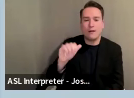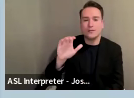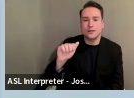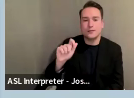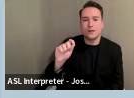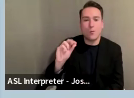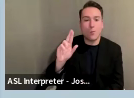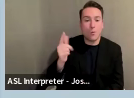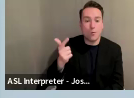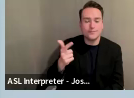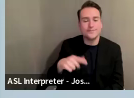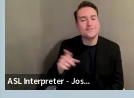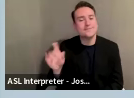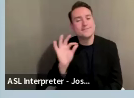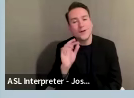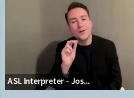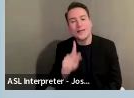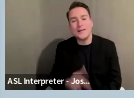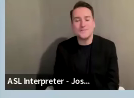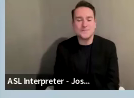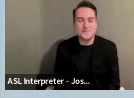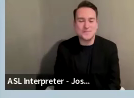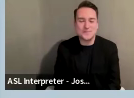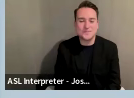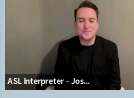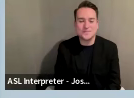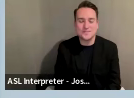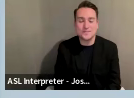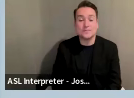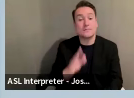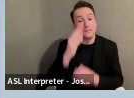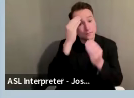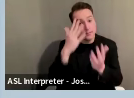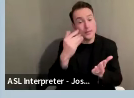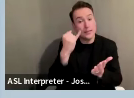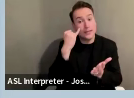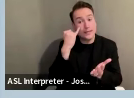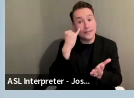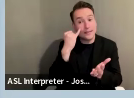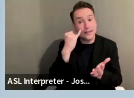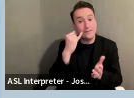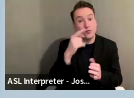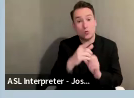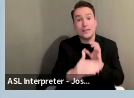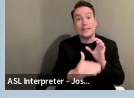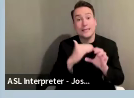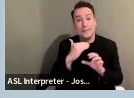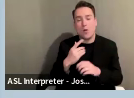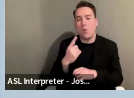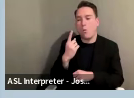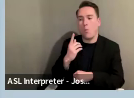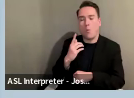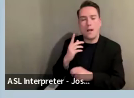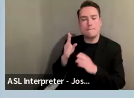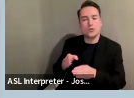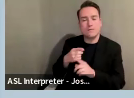heraca.org. Okay. Okay. And Thank you. if you do write in, someone from our intake team will reach back out